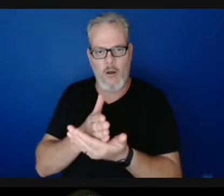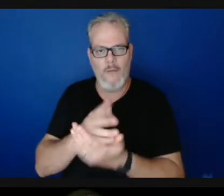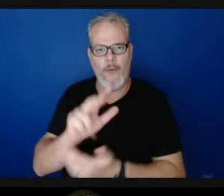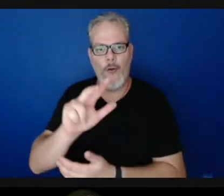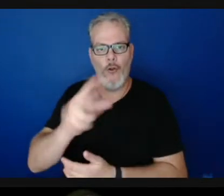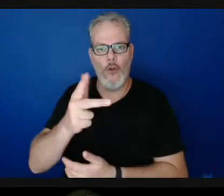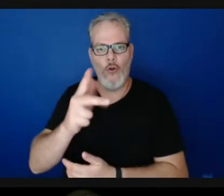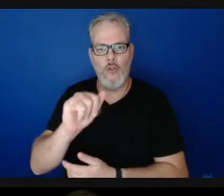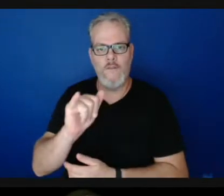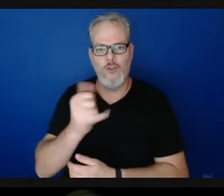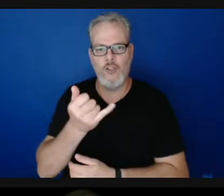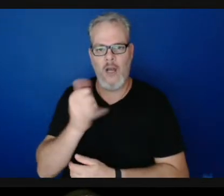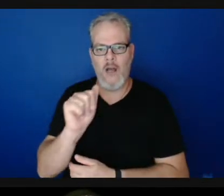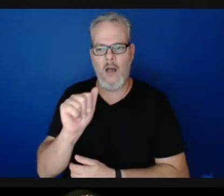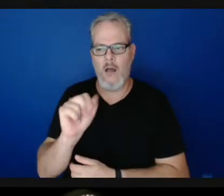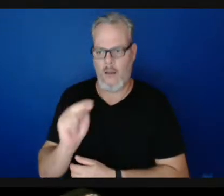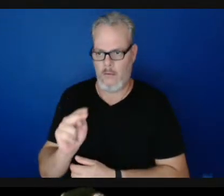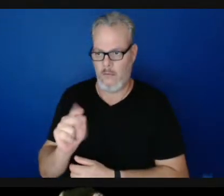it's